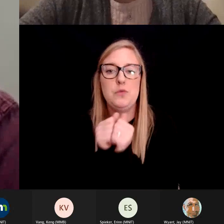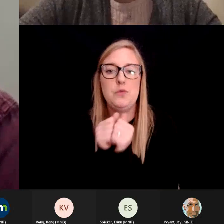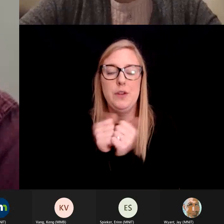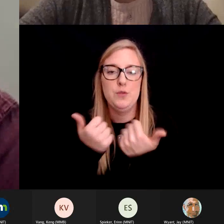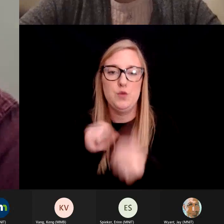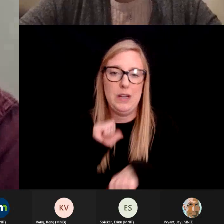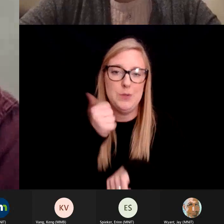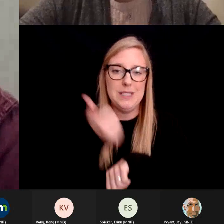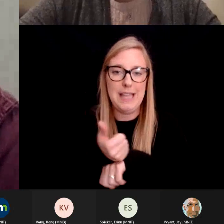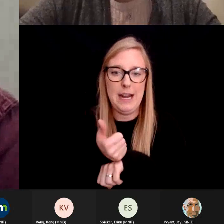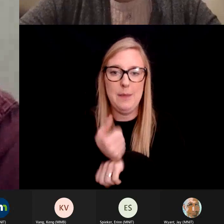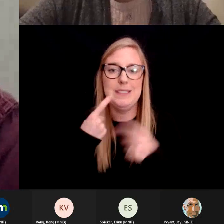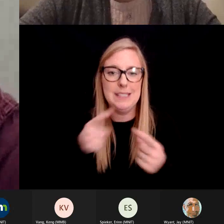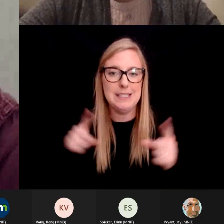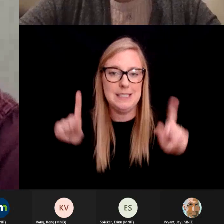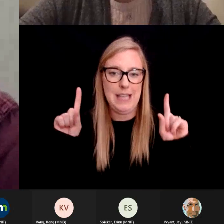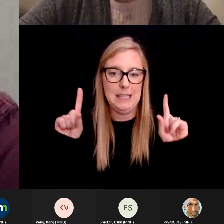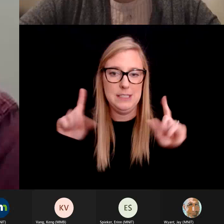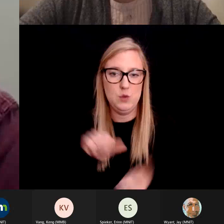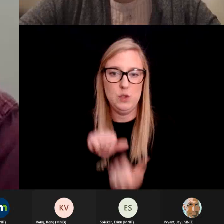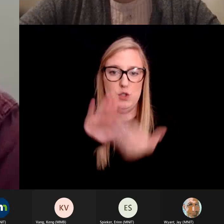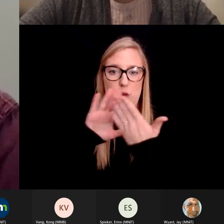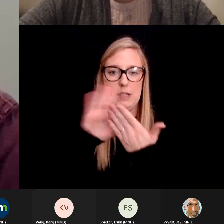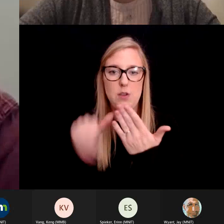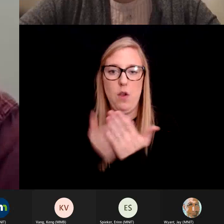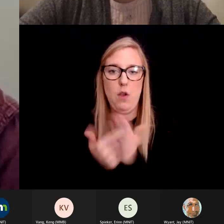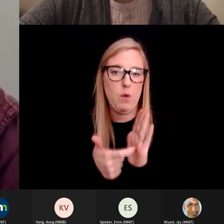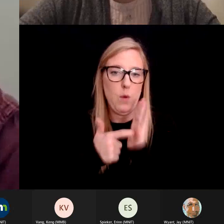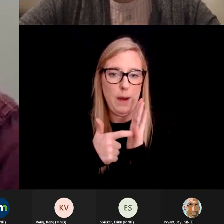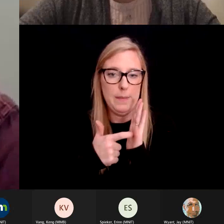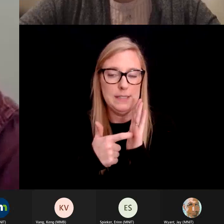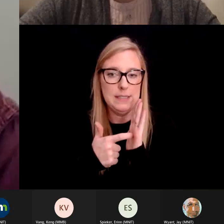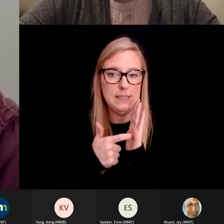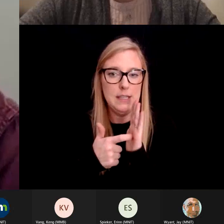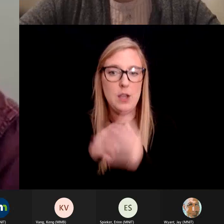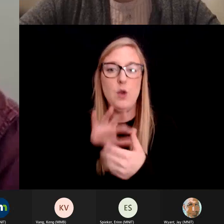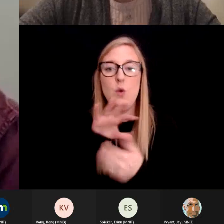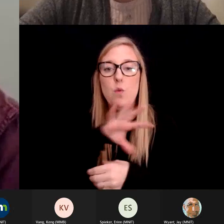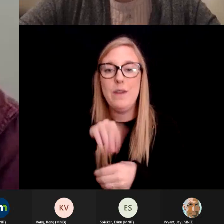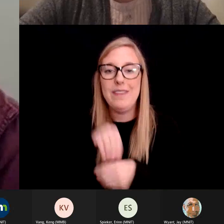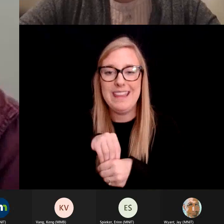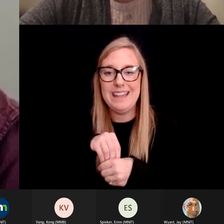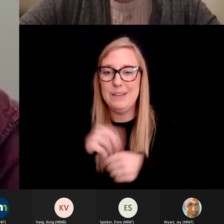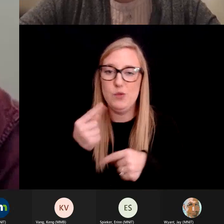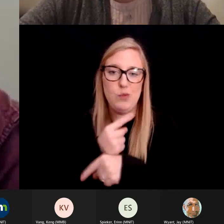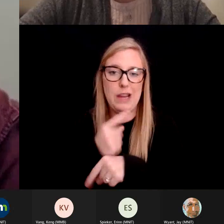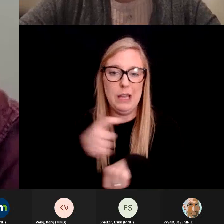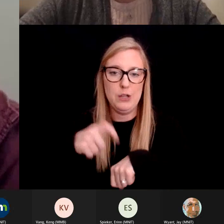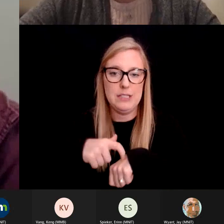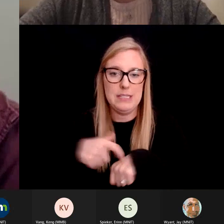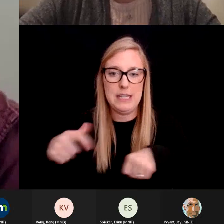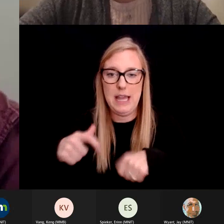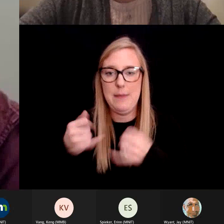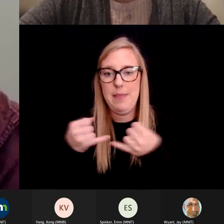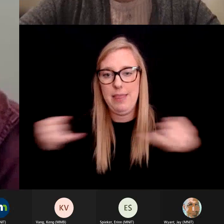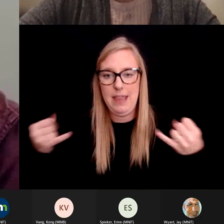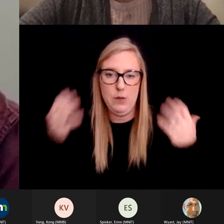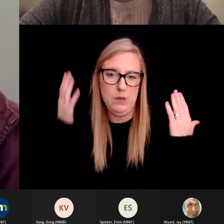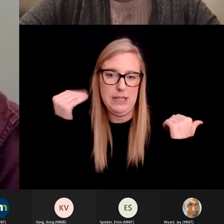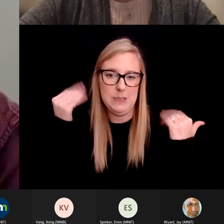success to address those requirements within the timeframes that we would normally expect to deliver